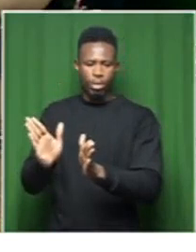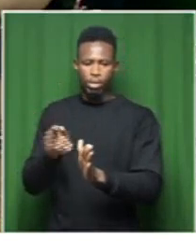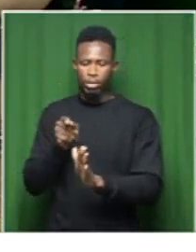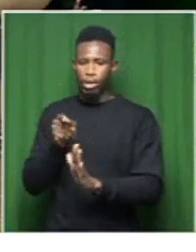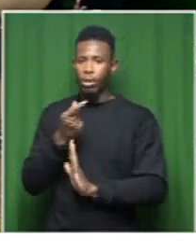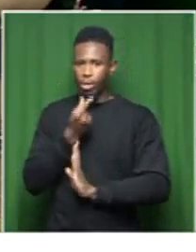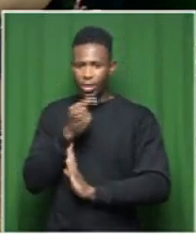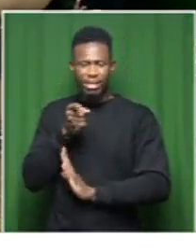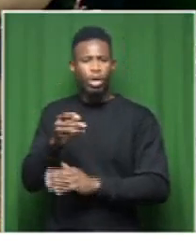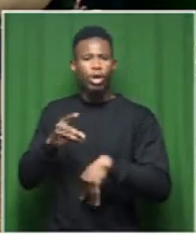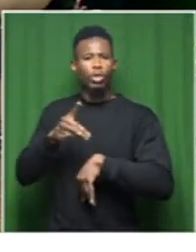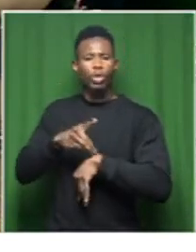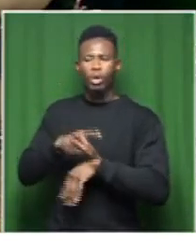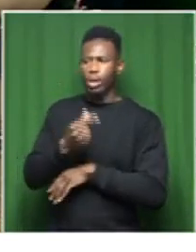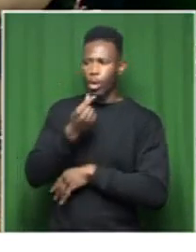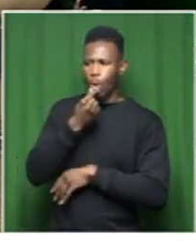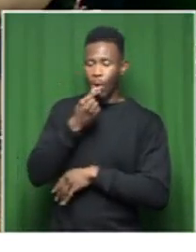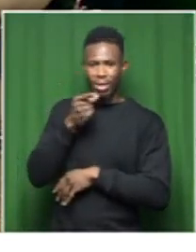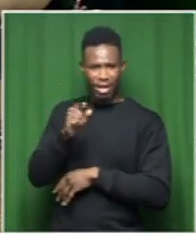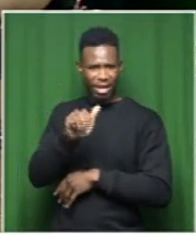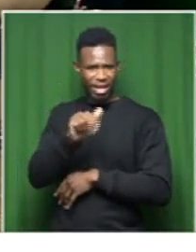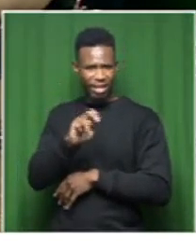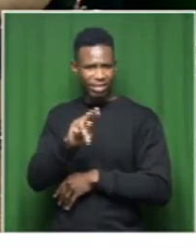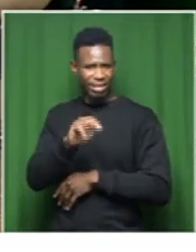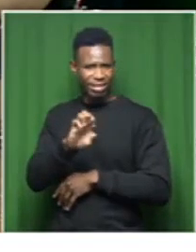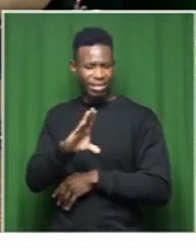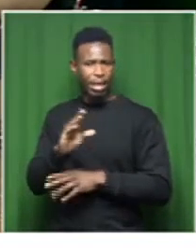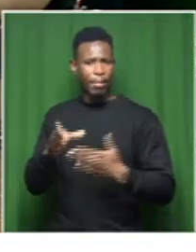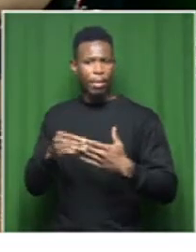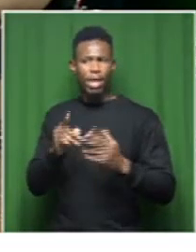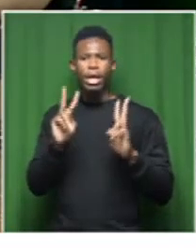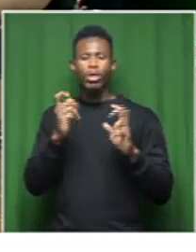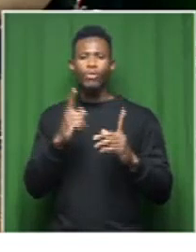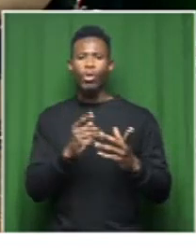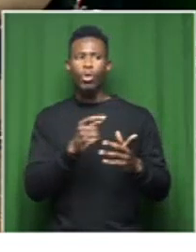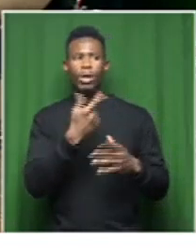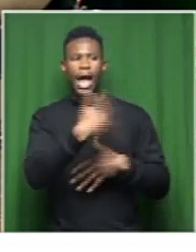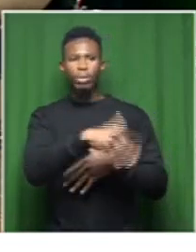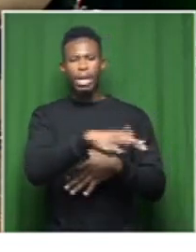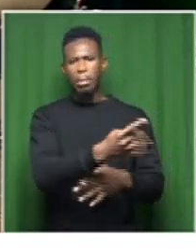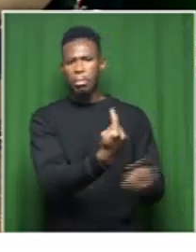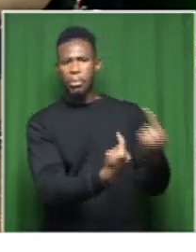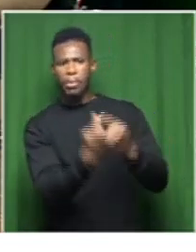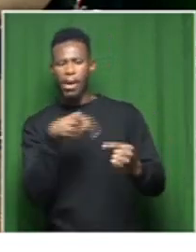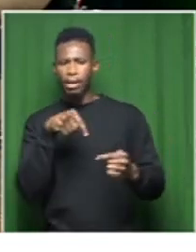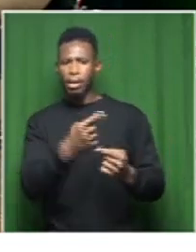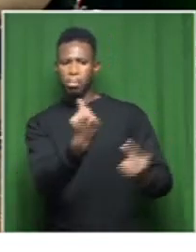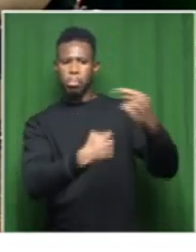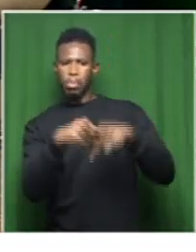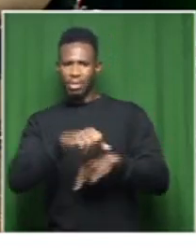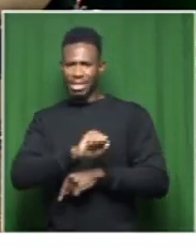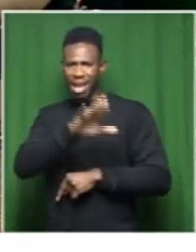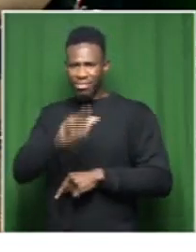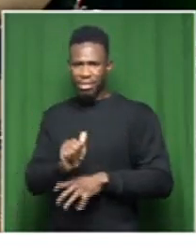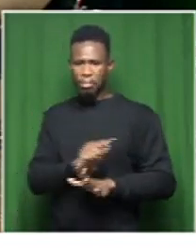in Mpumalanga. Dr. Motsoaledi, ANC NEC member, the issue of immigration is a topical issue within the country.